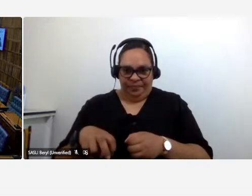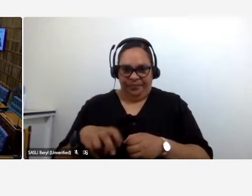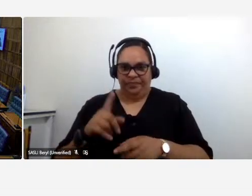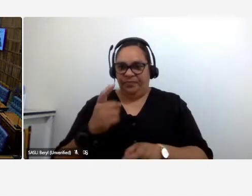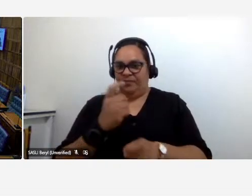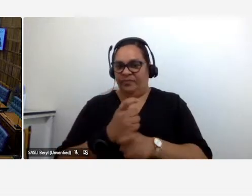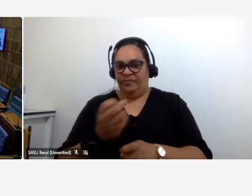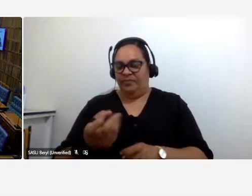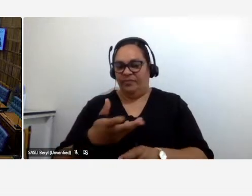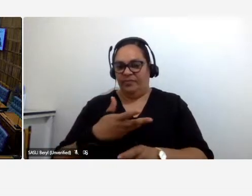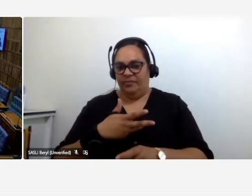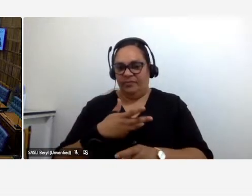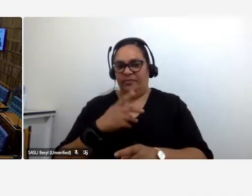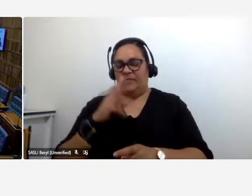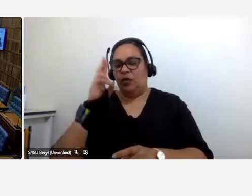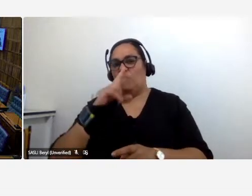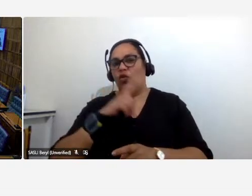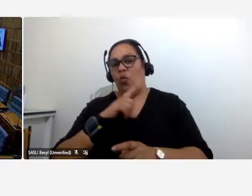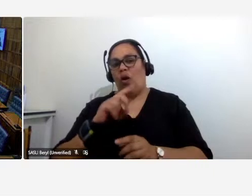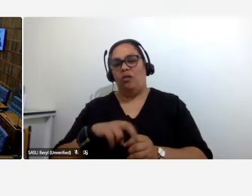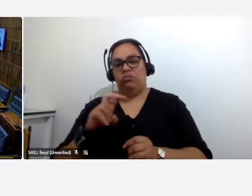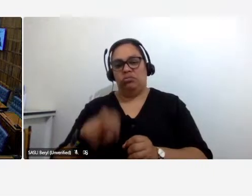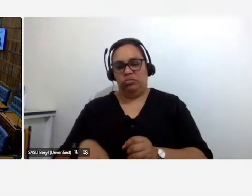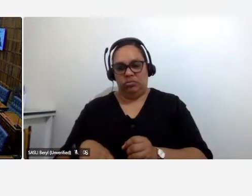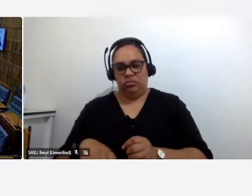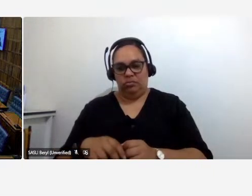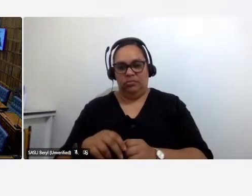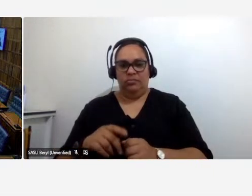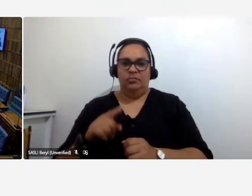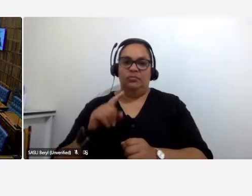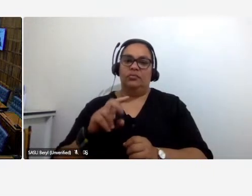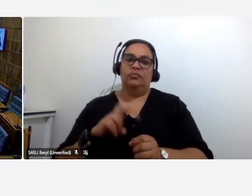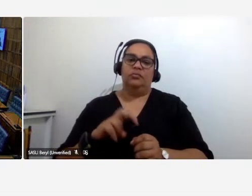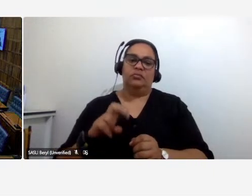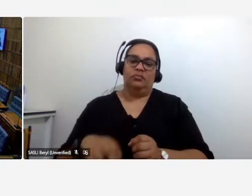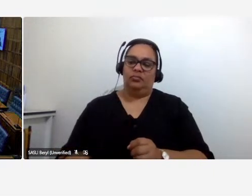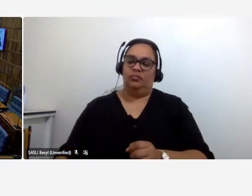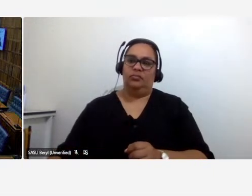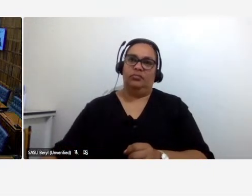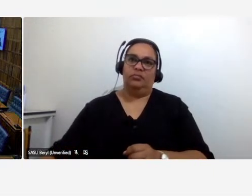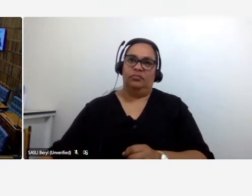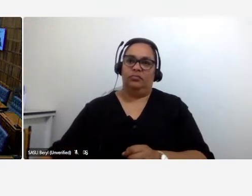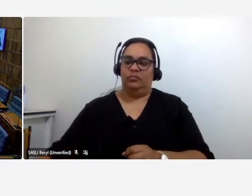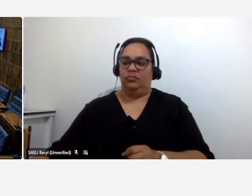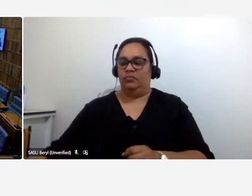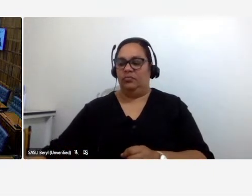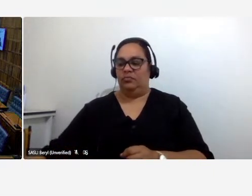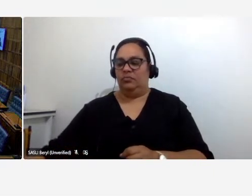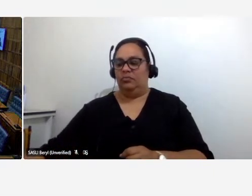refused to provide reasons of their resignation.